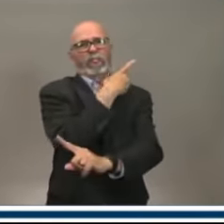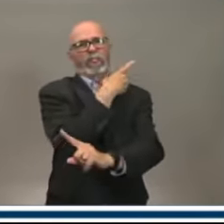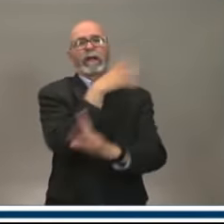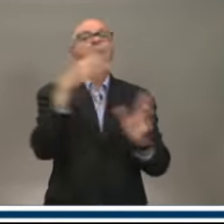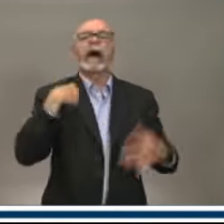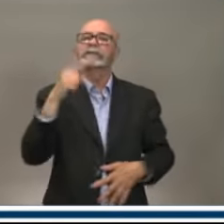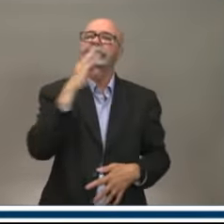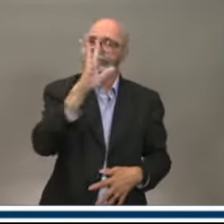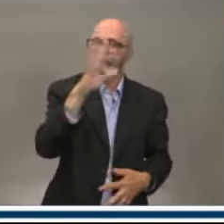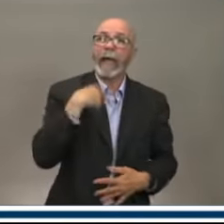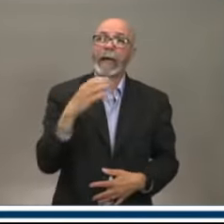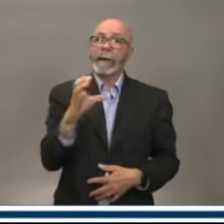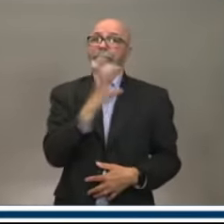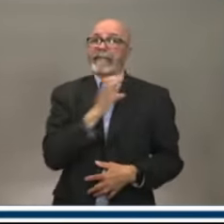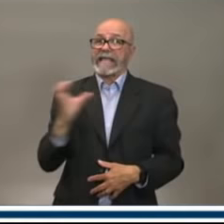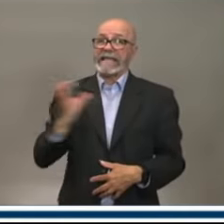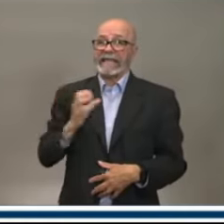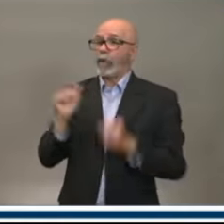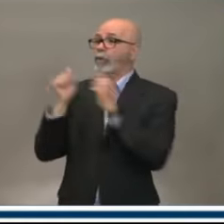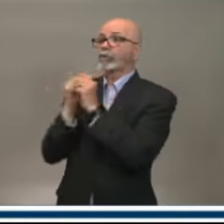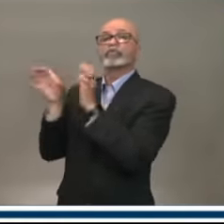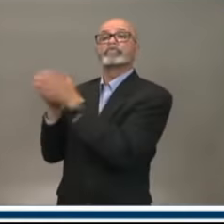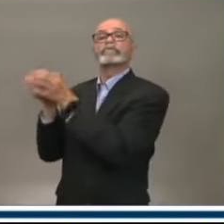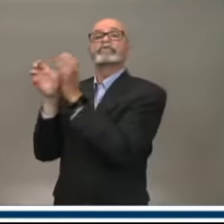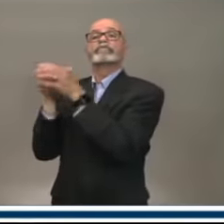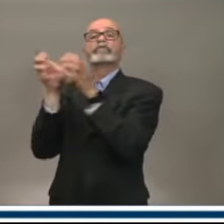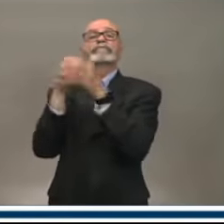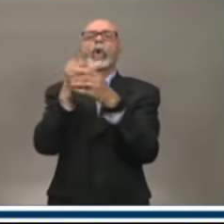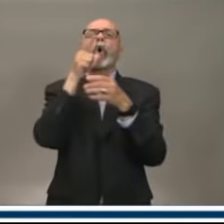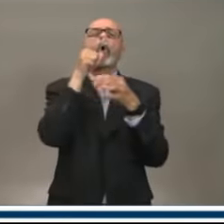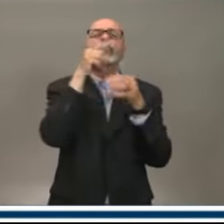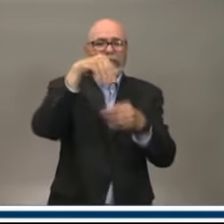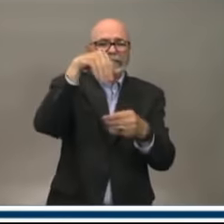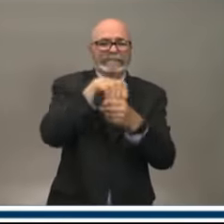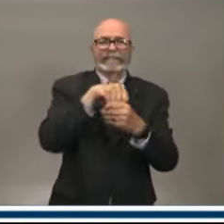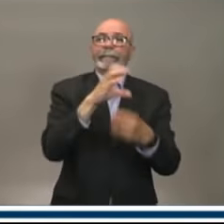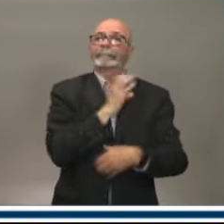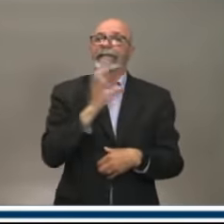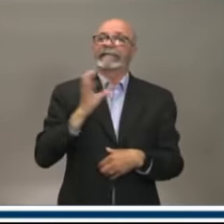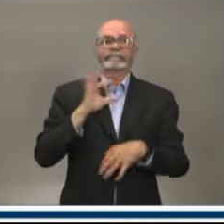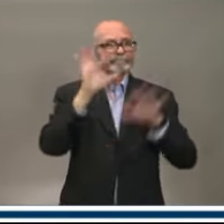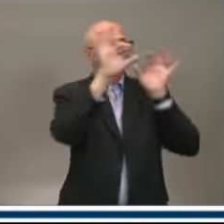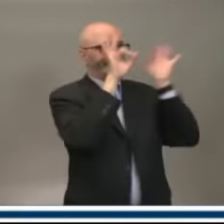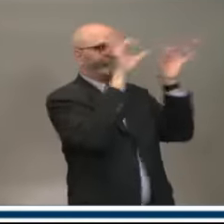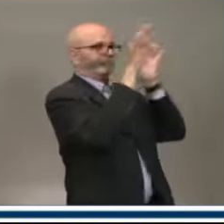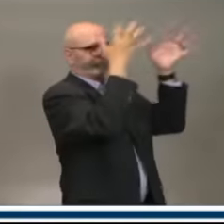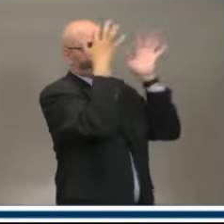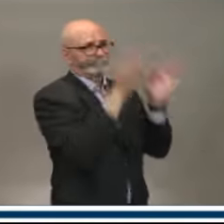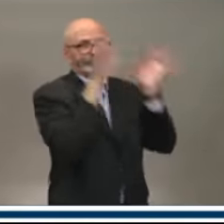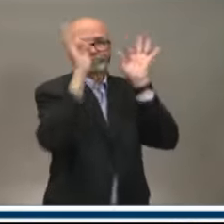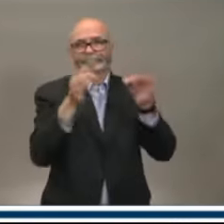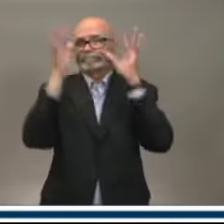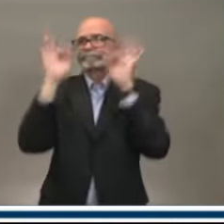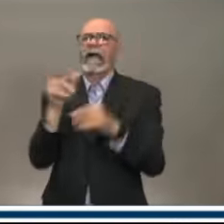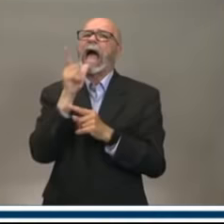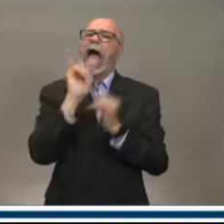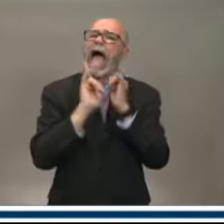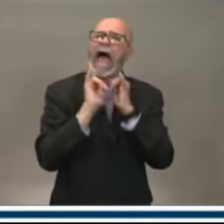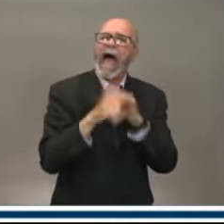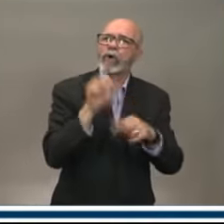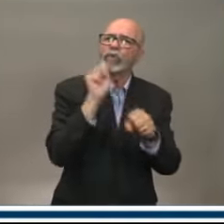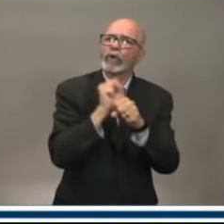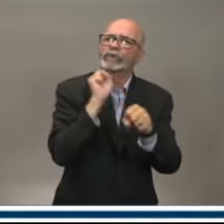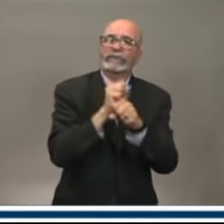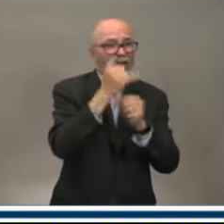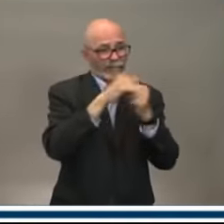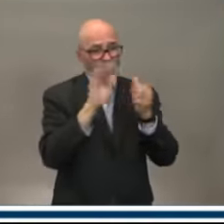the committee and how the members were selected because, again, I'm told that there are people from the private sector on the